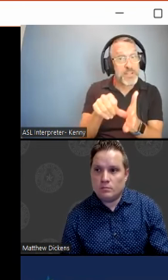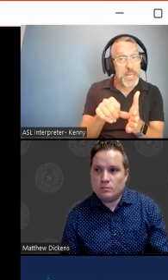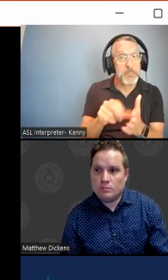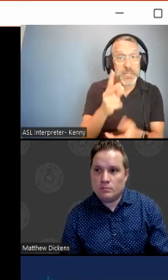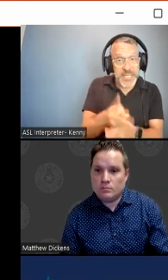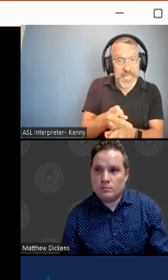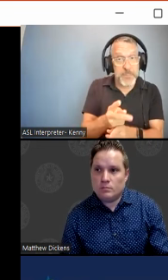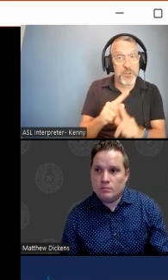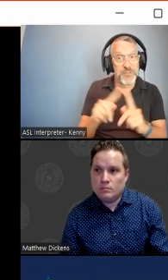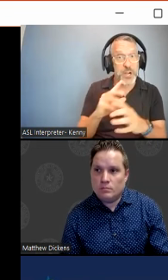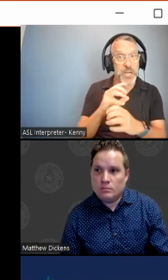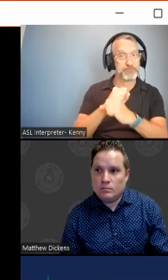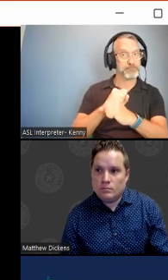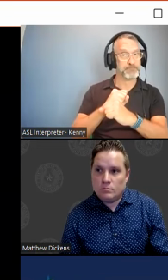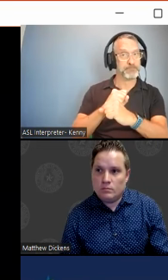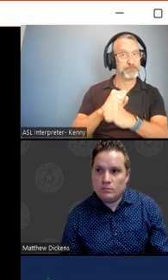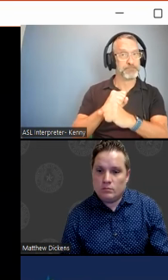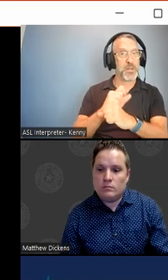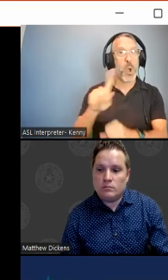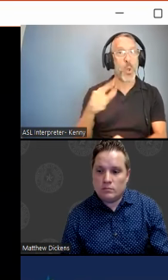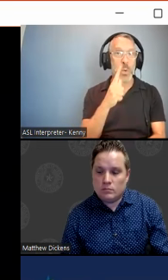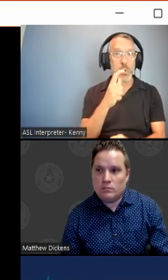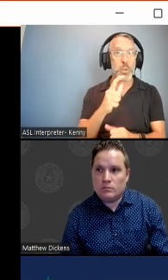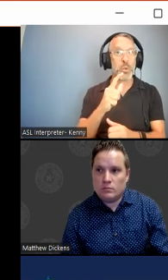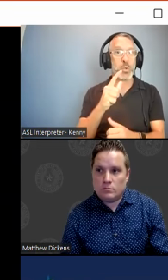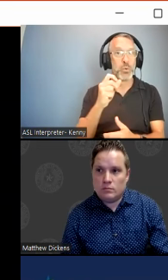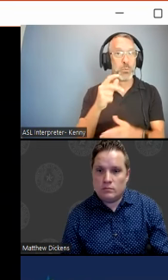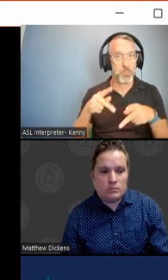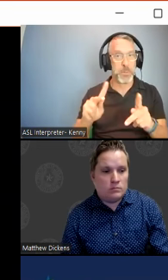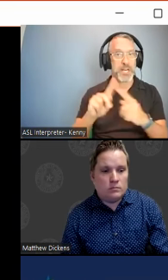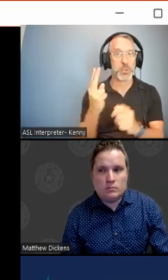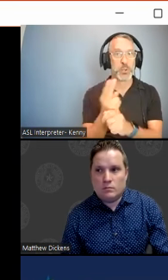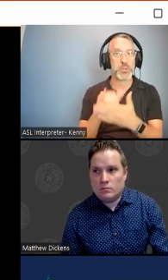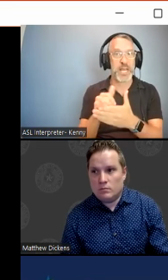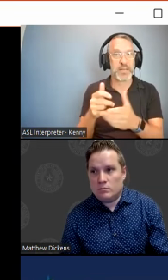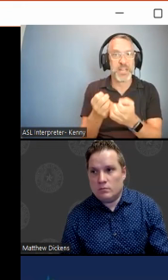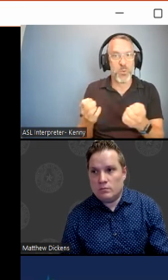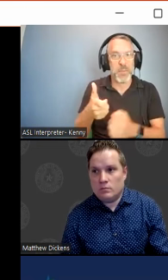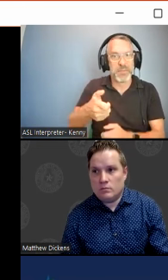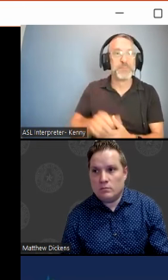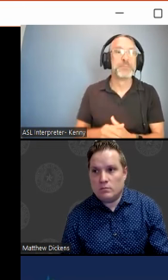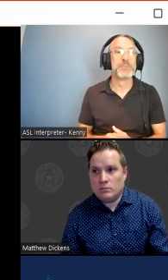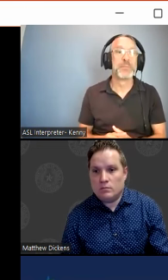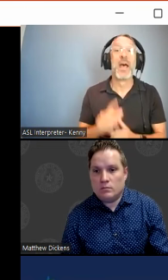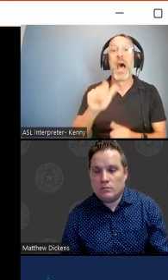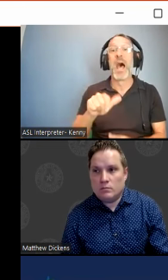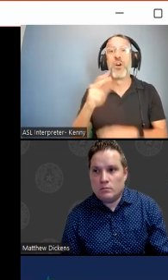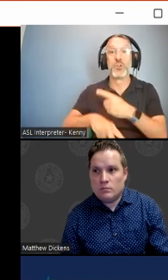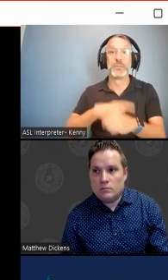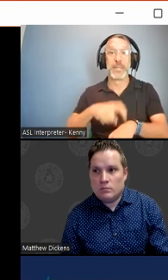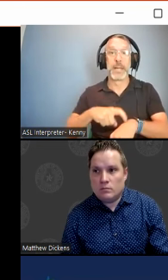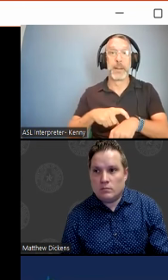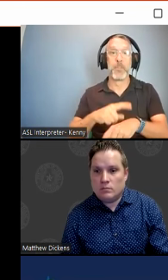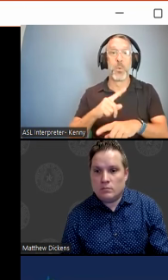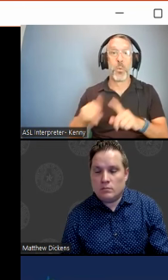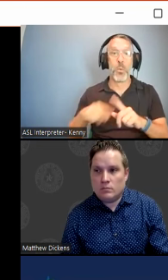those very secure and that they are the only ones authorized to use that equipment. And this is another time when they